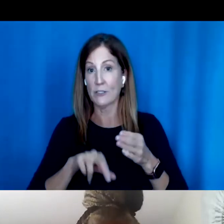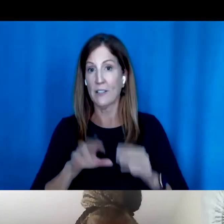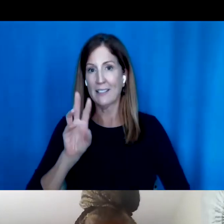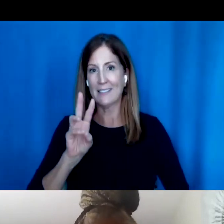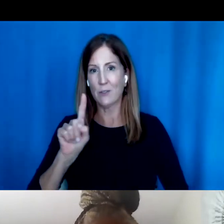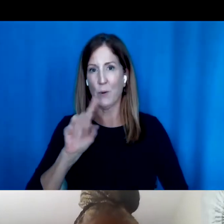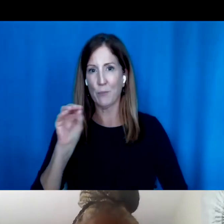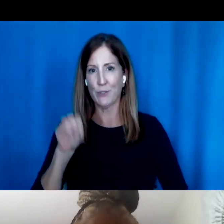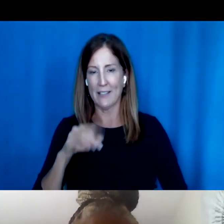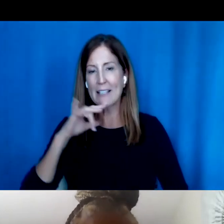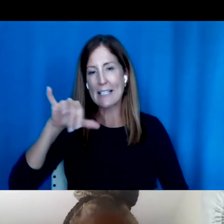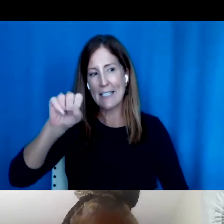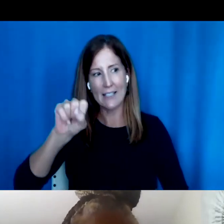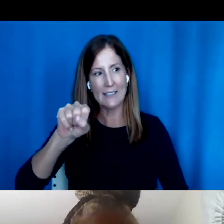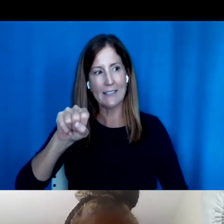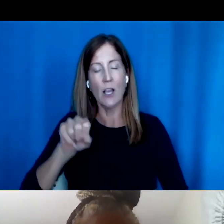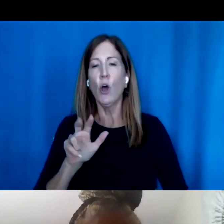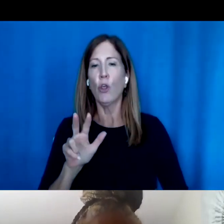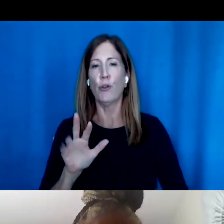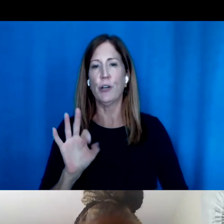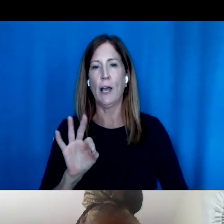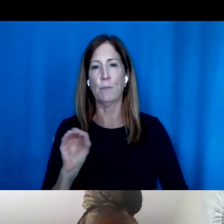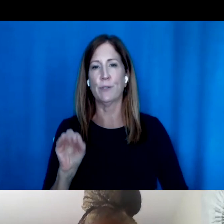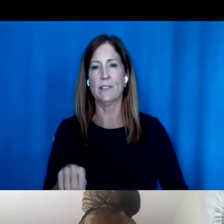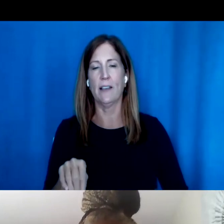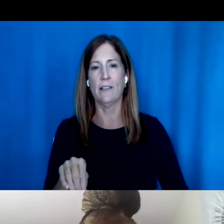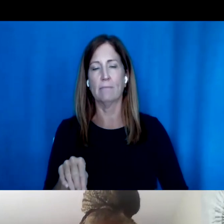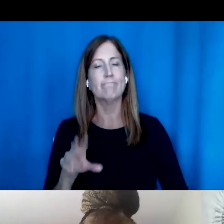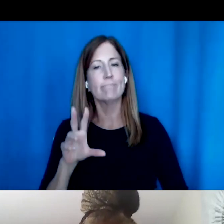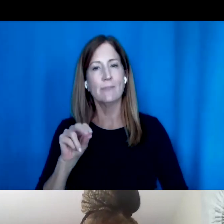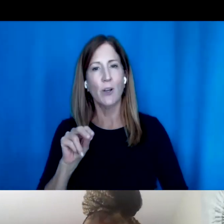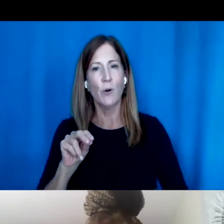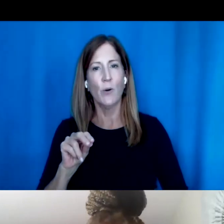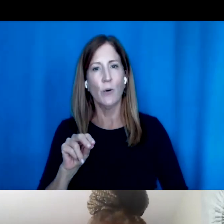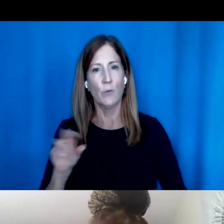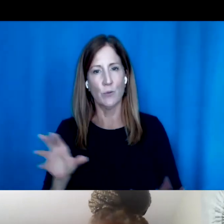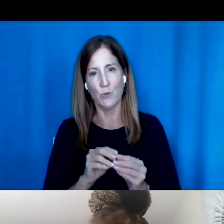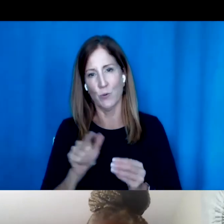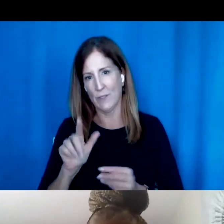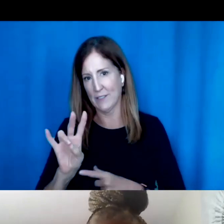61% saying yes, and 39% saying no, which was 27 people.